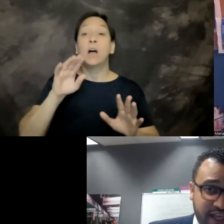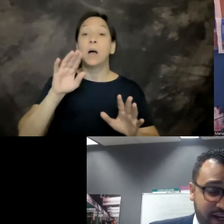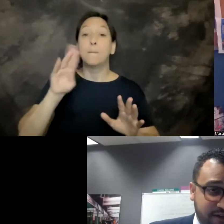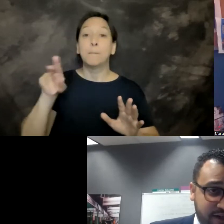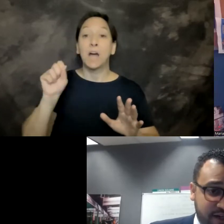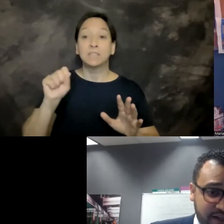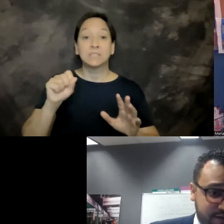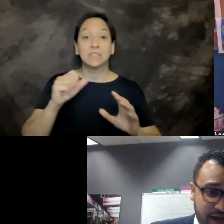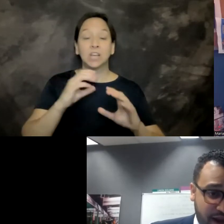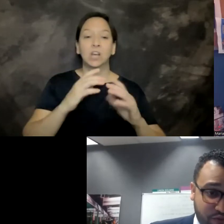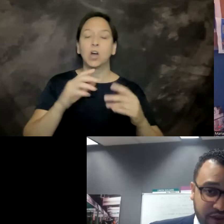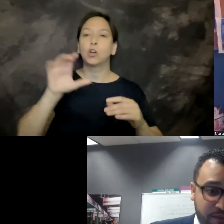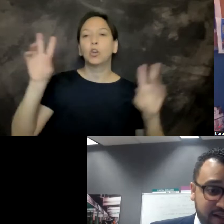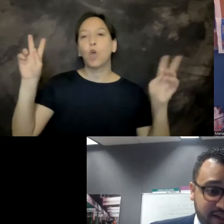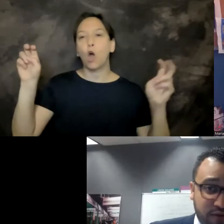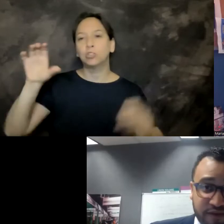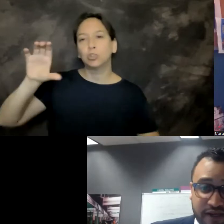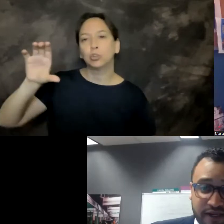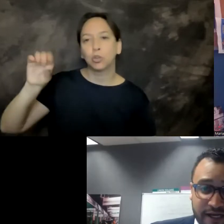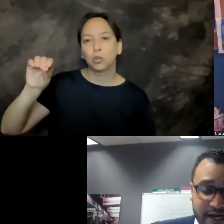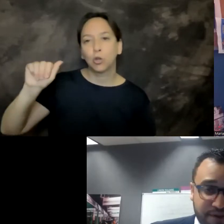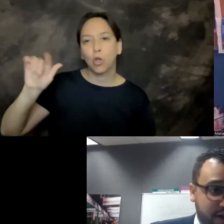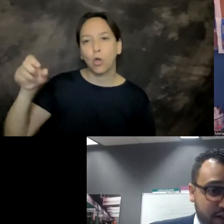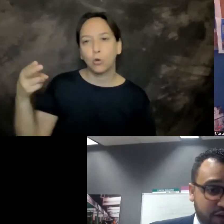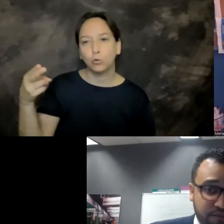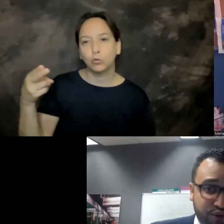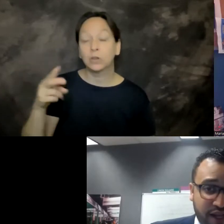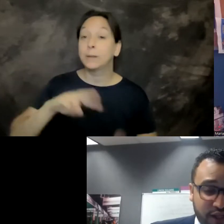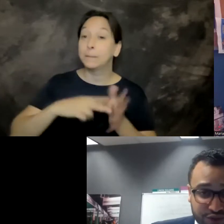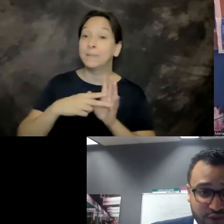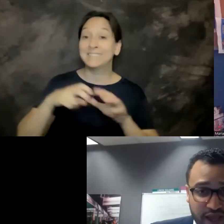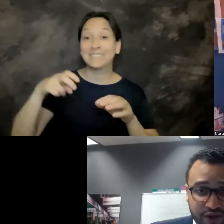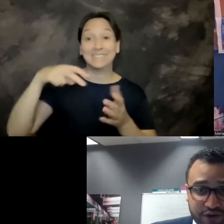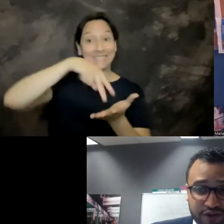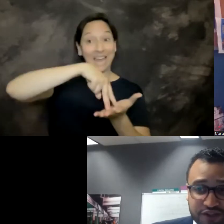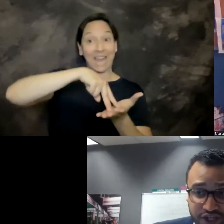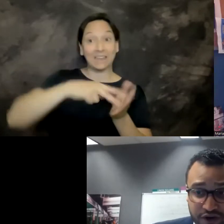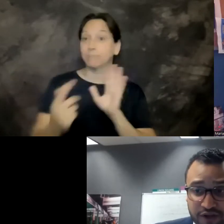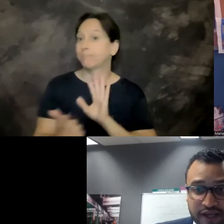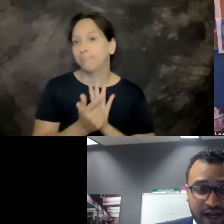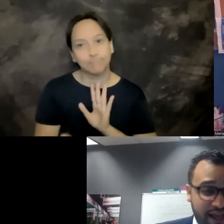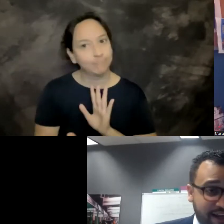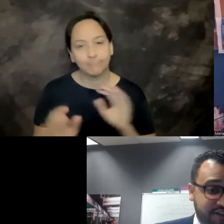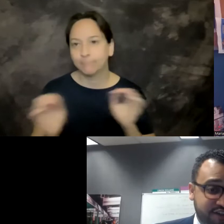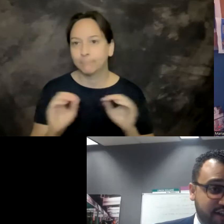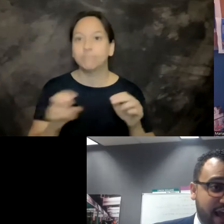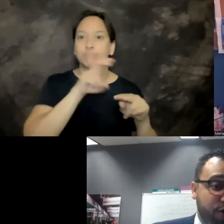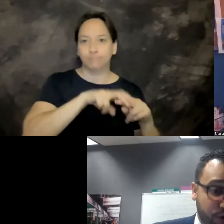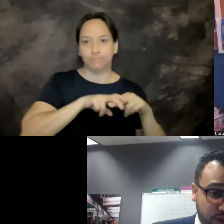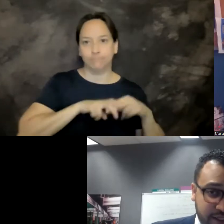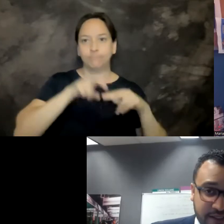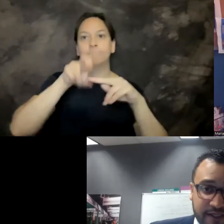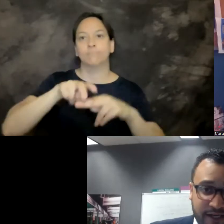no standing, as I've written them myself, particularly on the blue line closure that we had earlier this year. It is sit